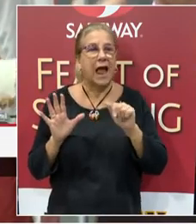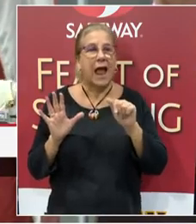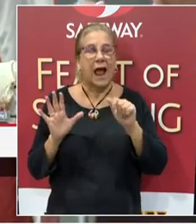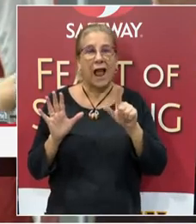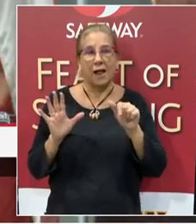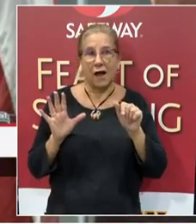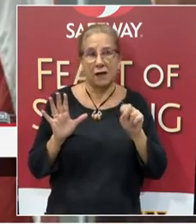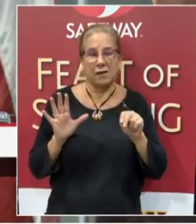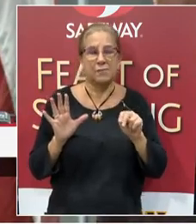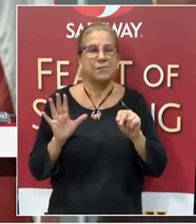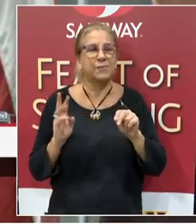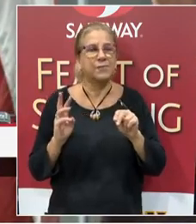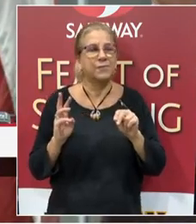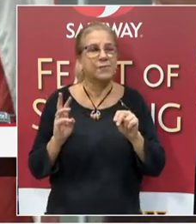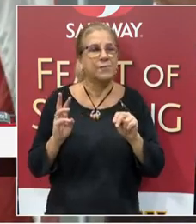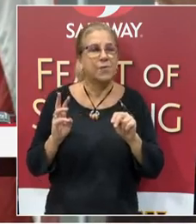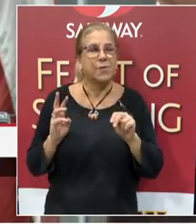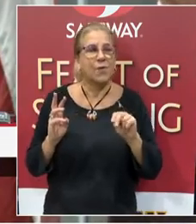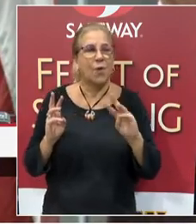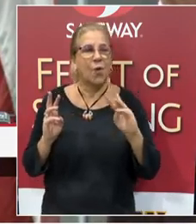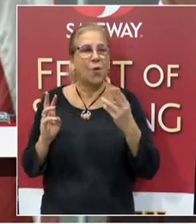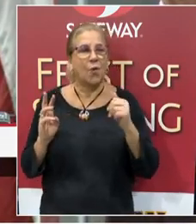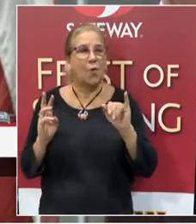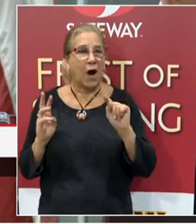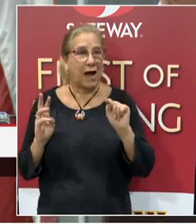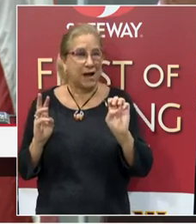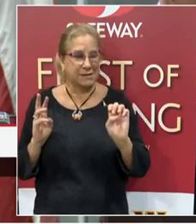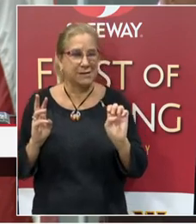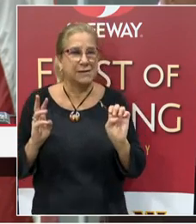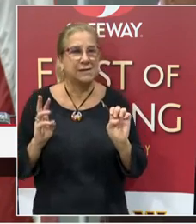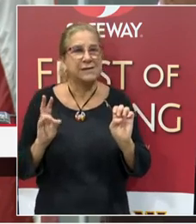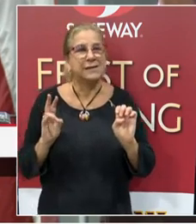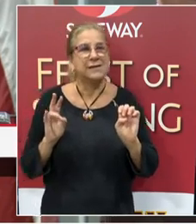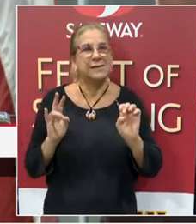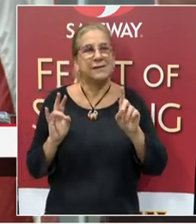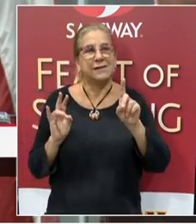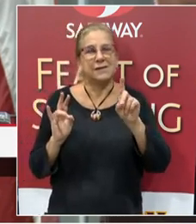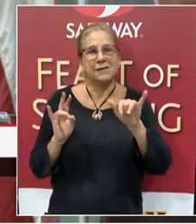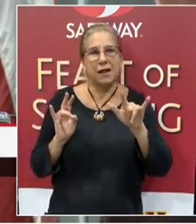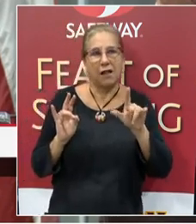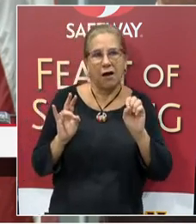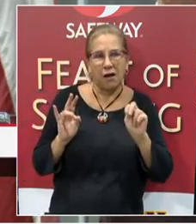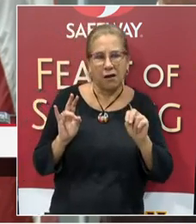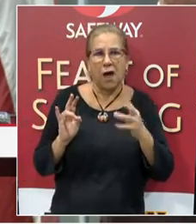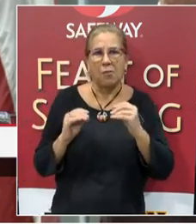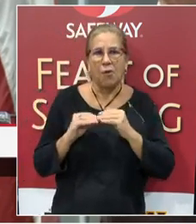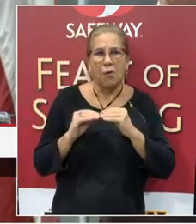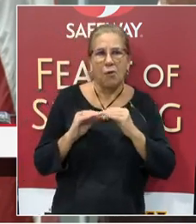Serve DC Interim Director Jermaine Dillon. Give her a big shout out.